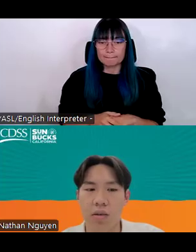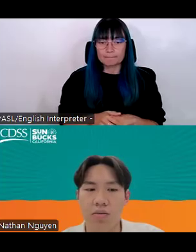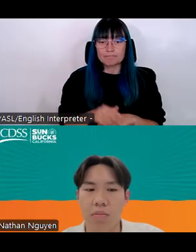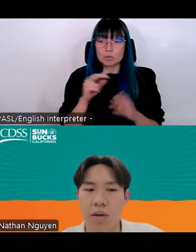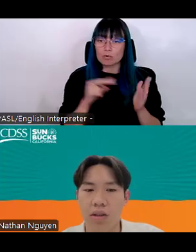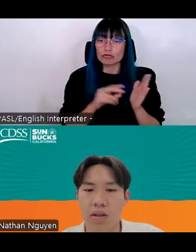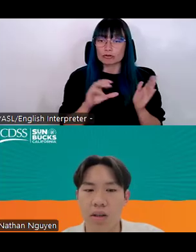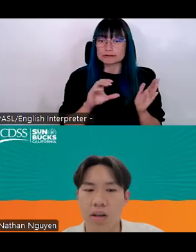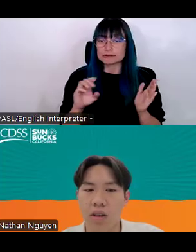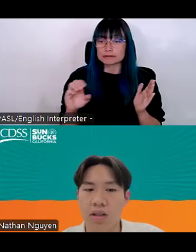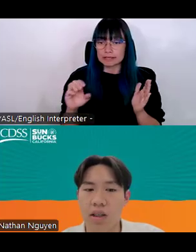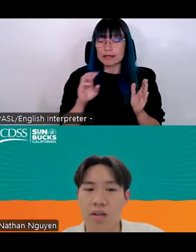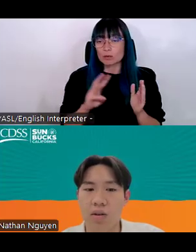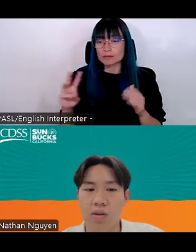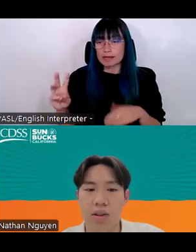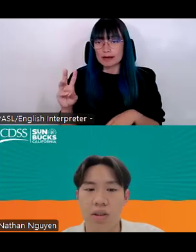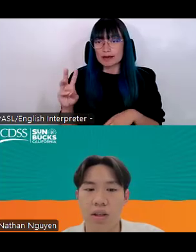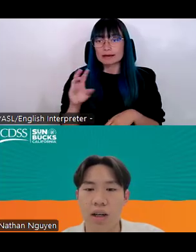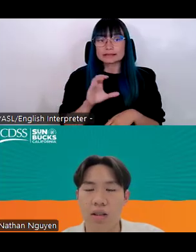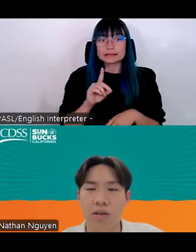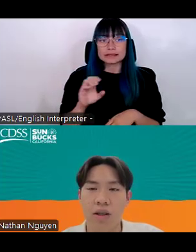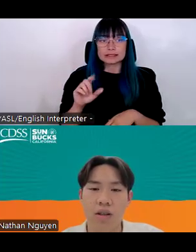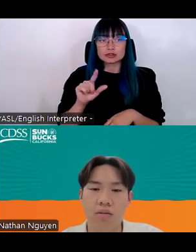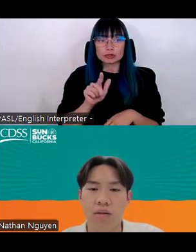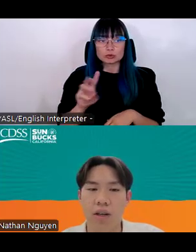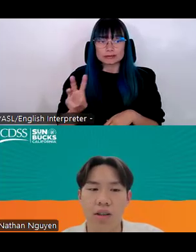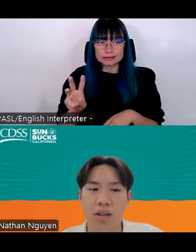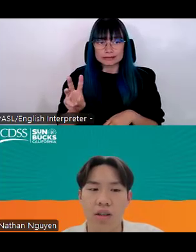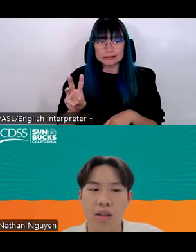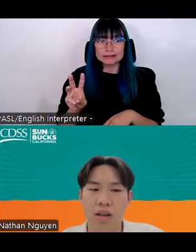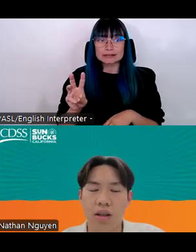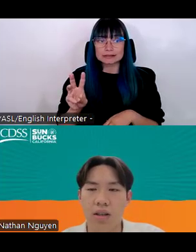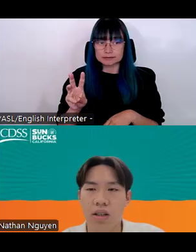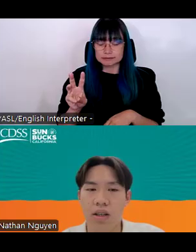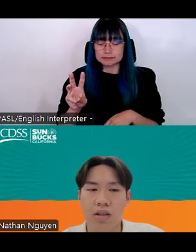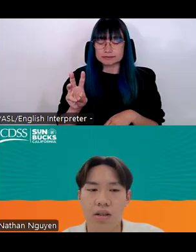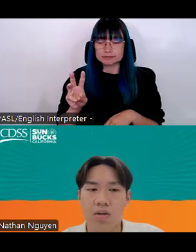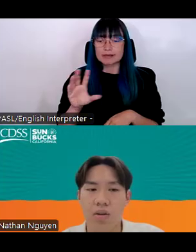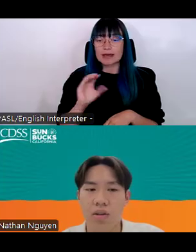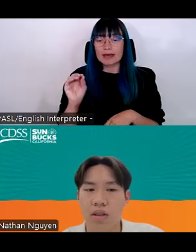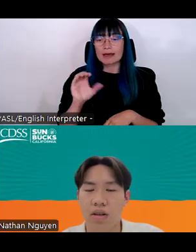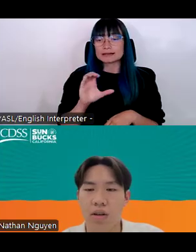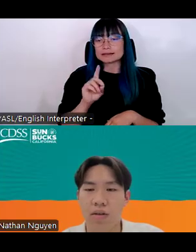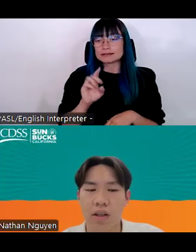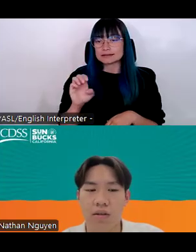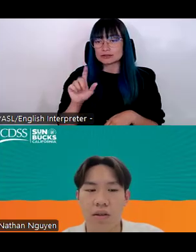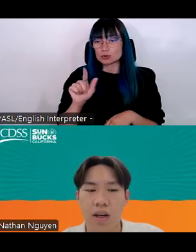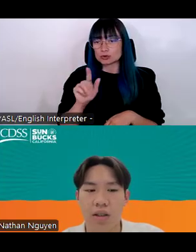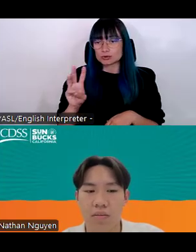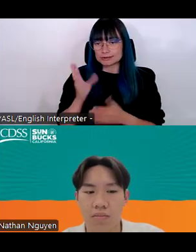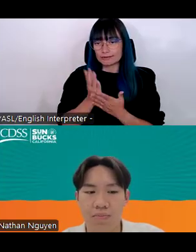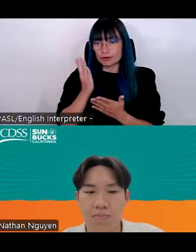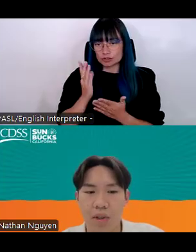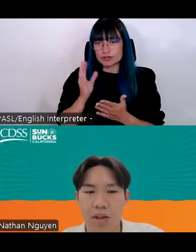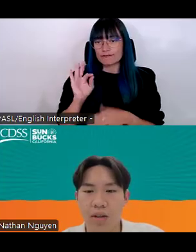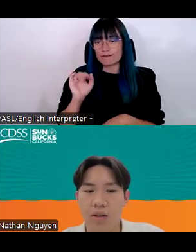CDE's Sunbucks webpage, CDE's 2026 Guide to Conducting Verification, and CDE's 2026 Verification Fact